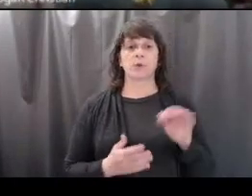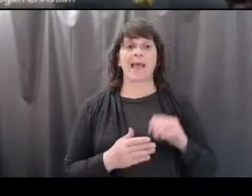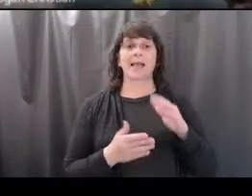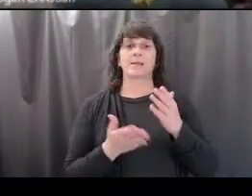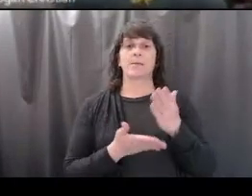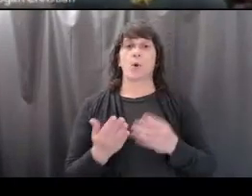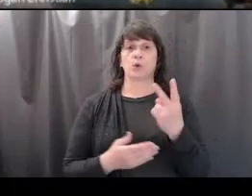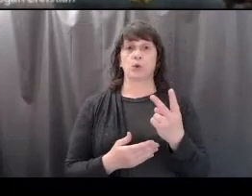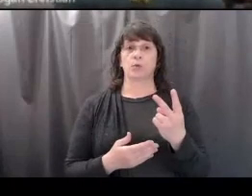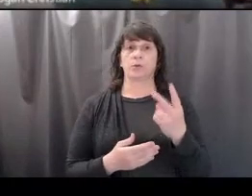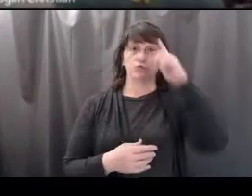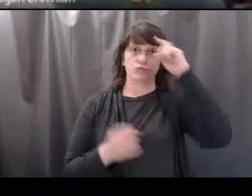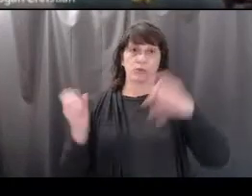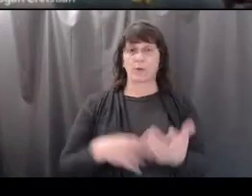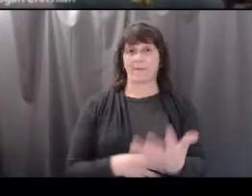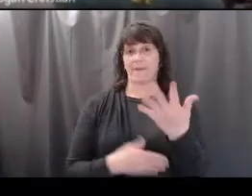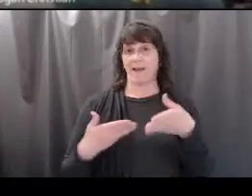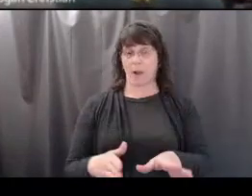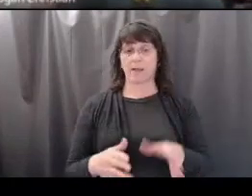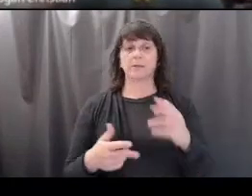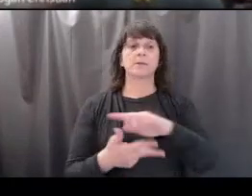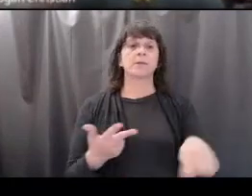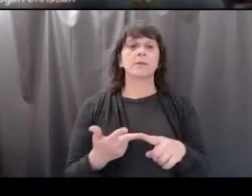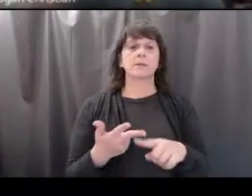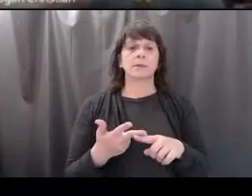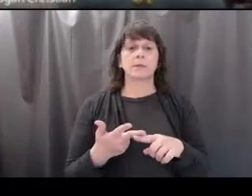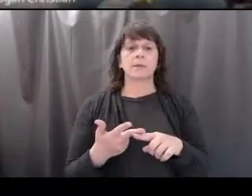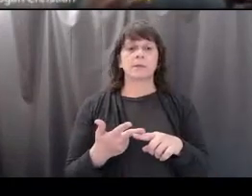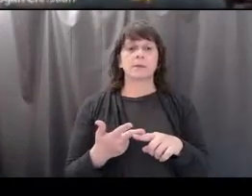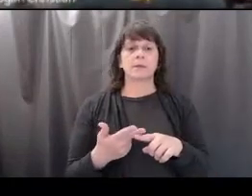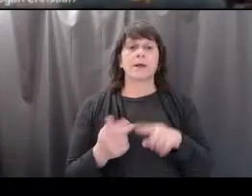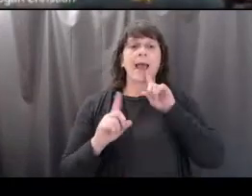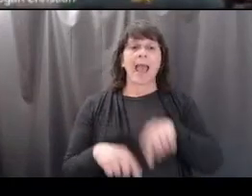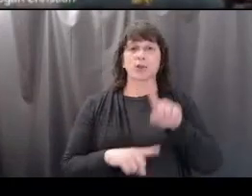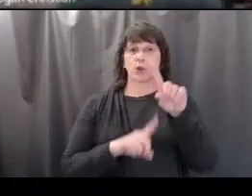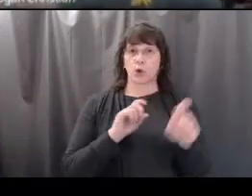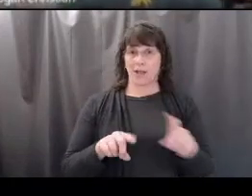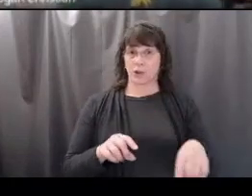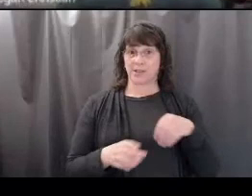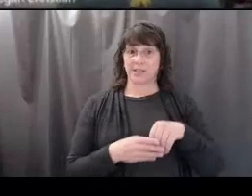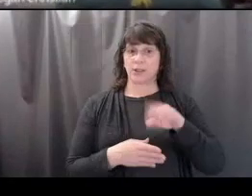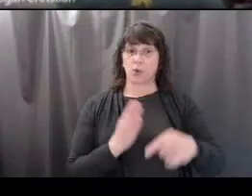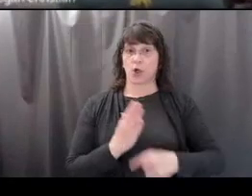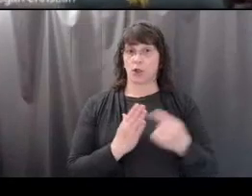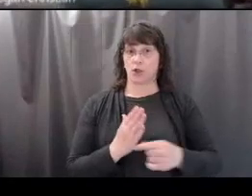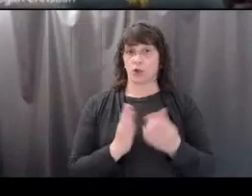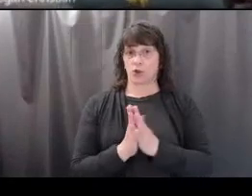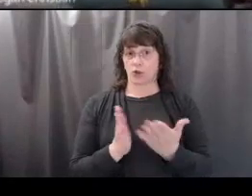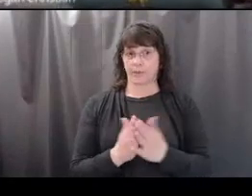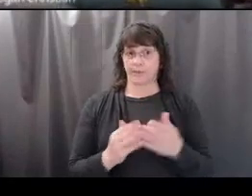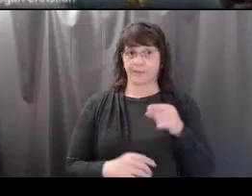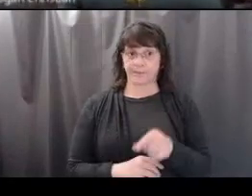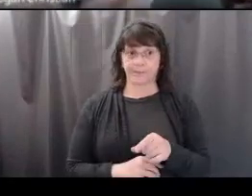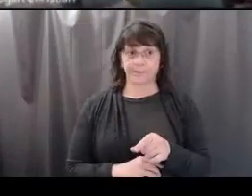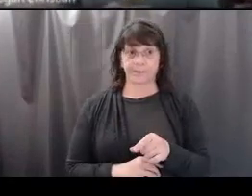is brainstorm 5 ways to conserve water. And then step 3 is answer some questions about this in your field